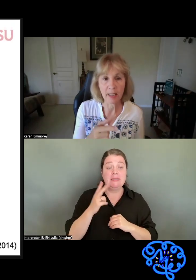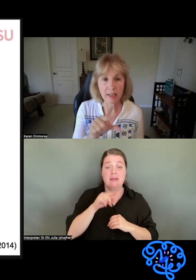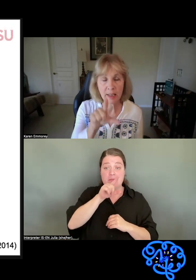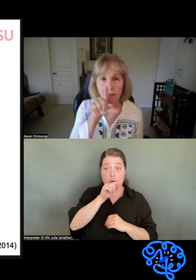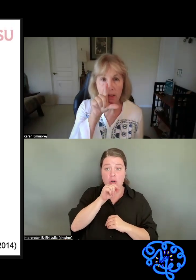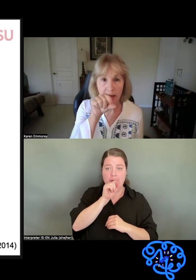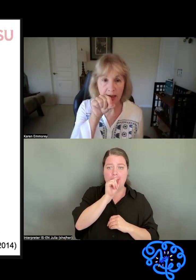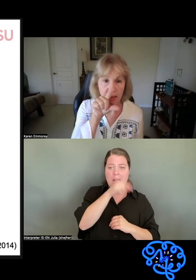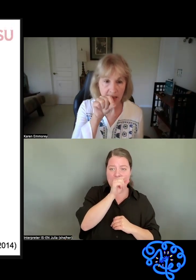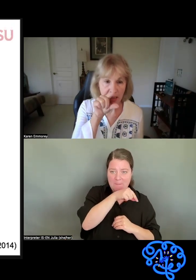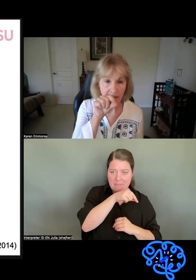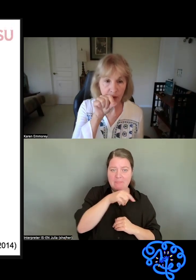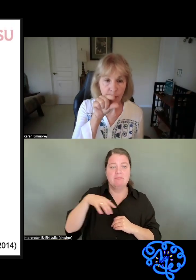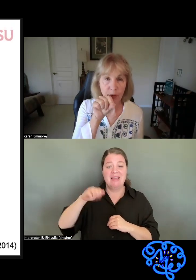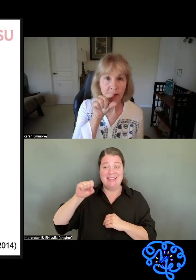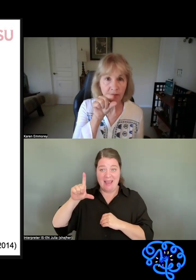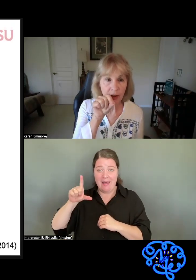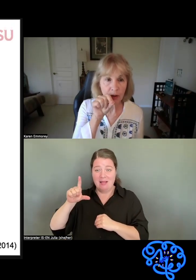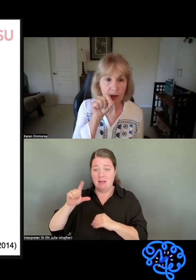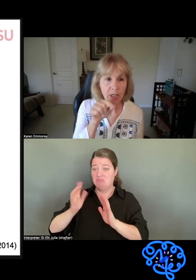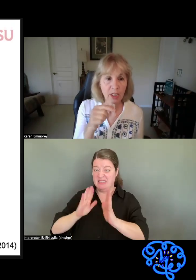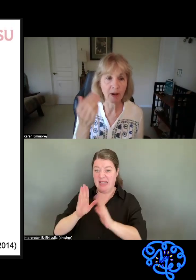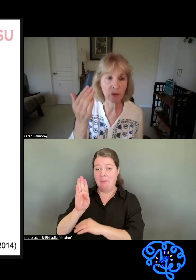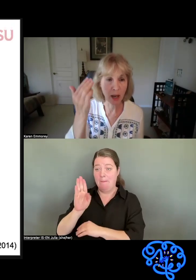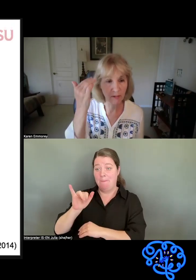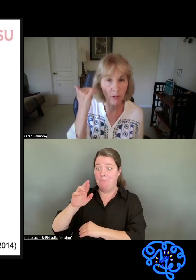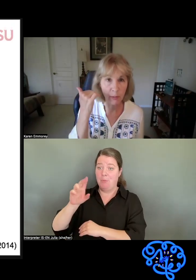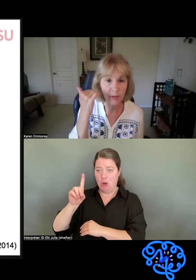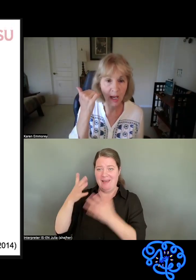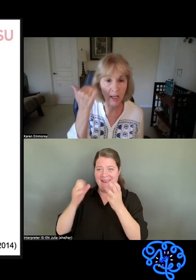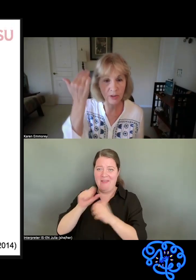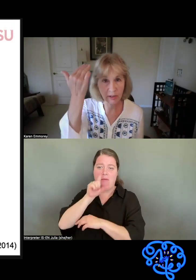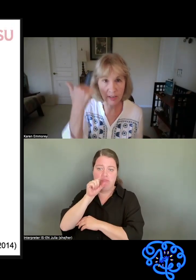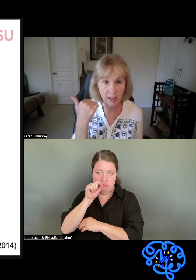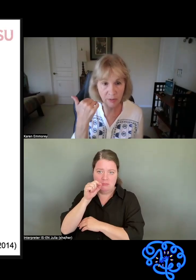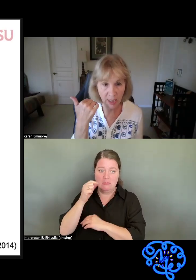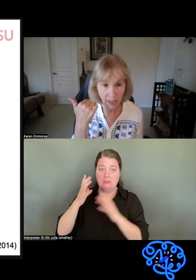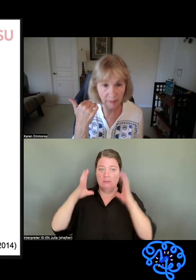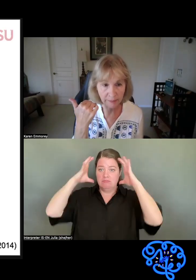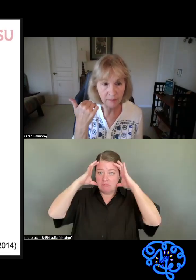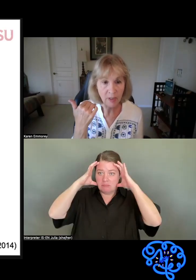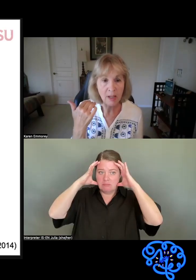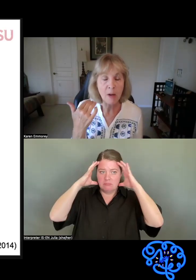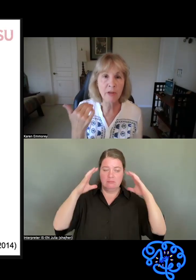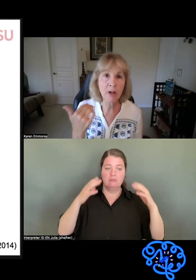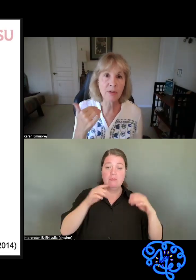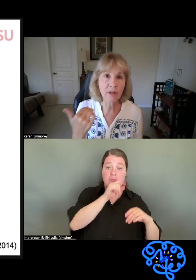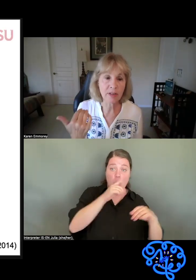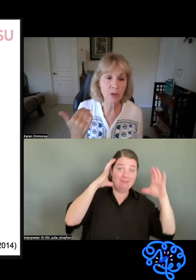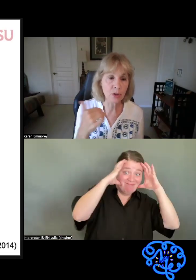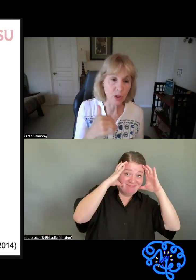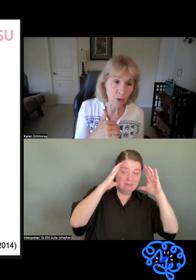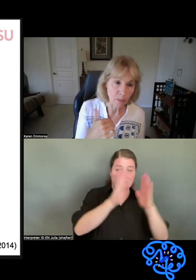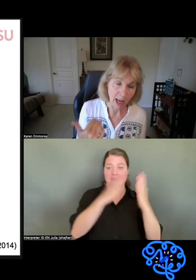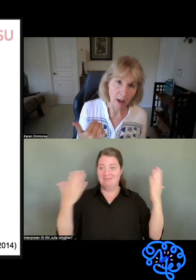and in ASL, the sign for bird and the fingers. You have a mapping from the bird's head to the signer's head. But there are also things